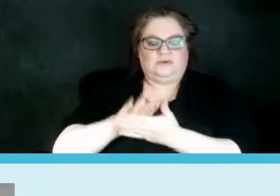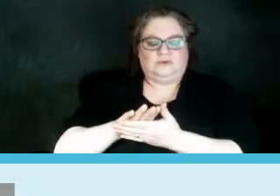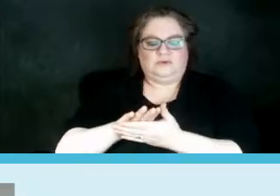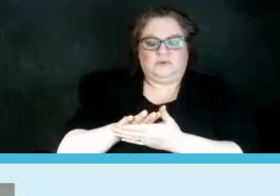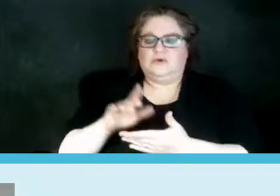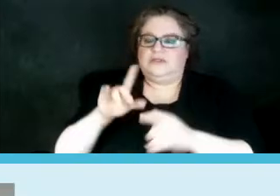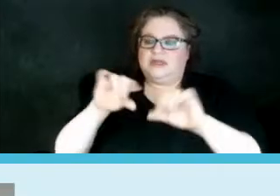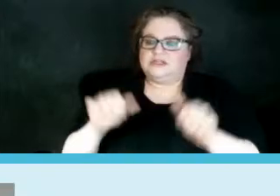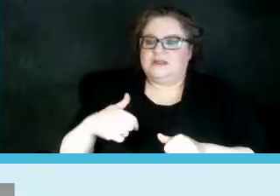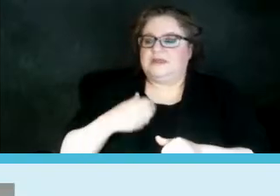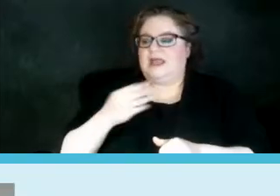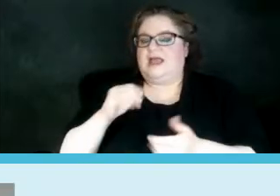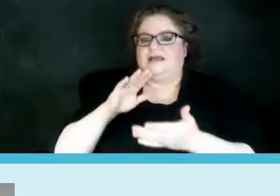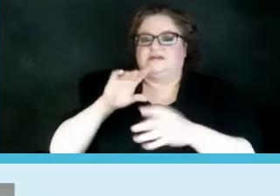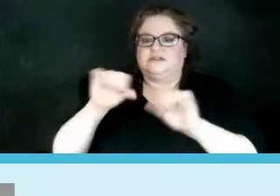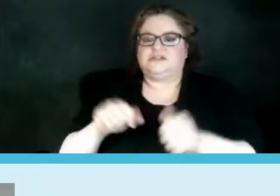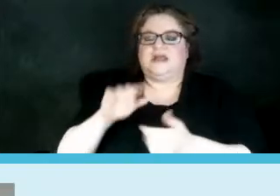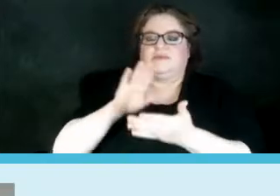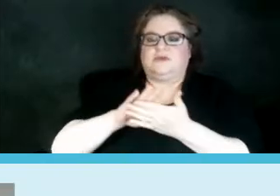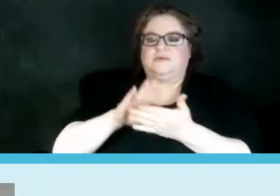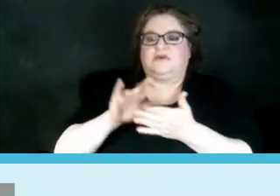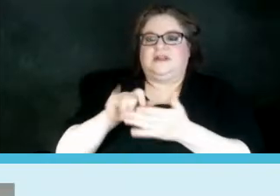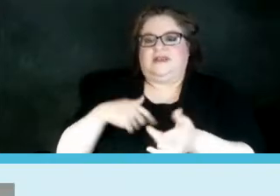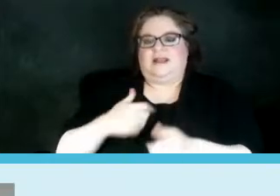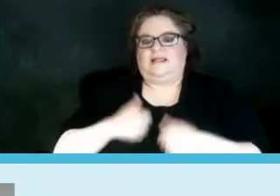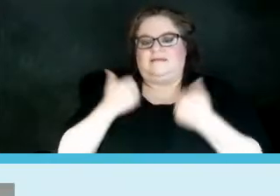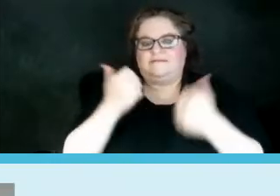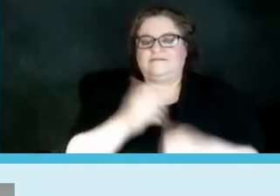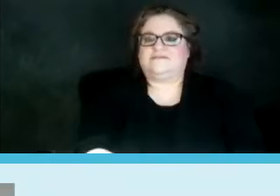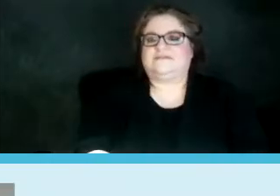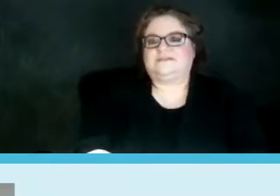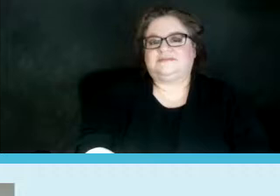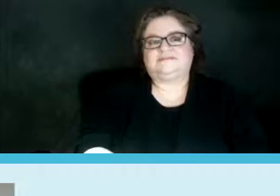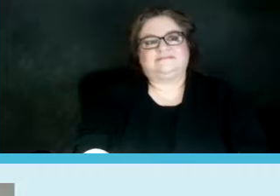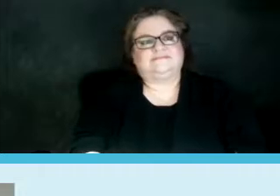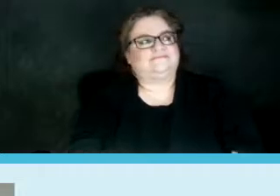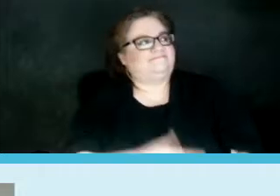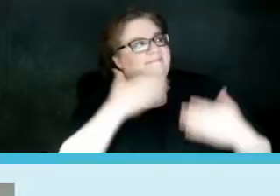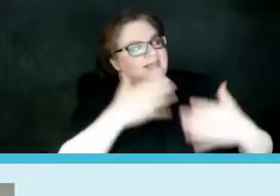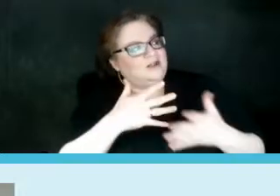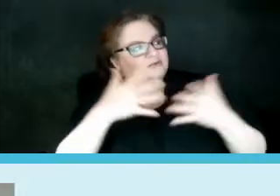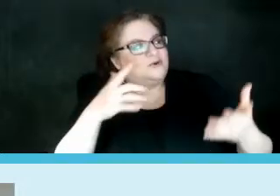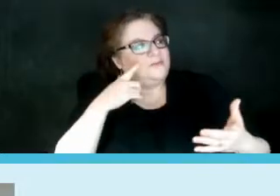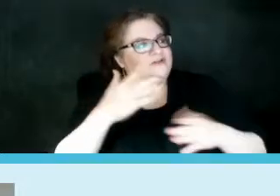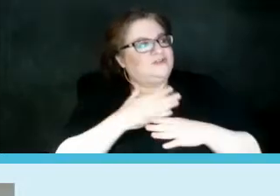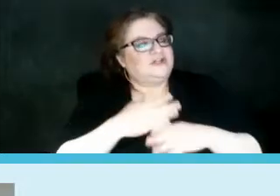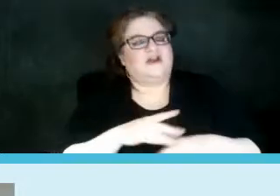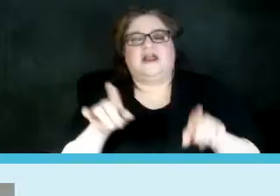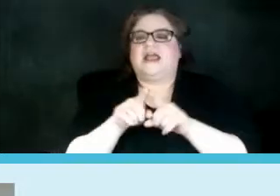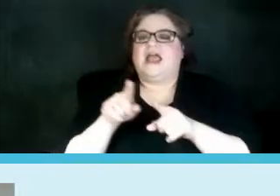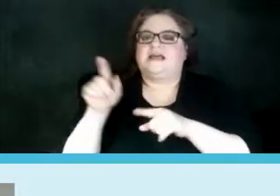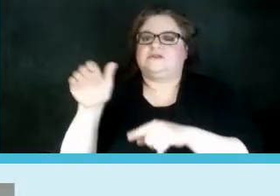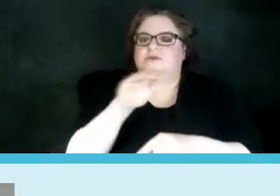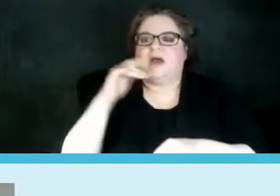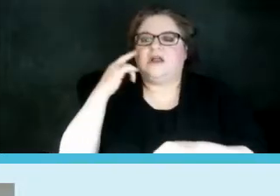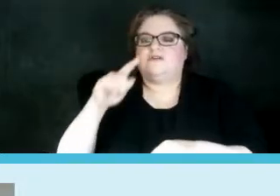and also help shape the community in which I live in. Awesome, thank you so much for sharing. Just as a reminder